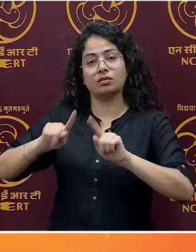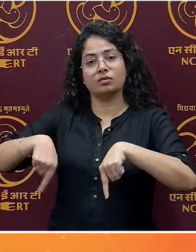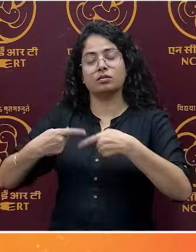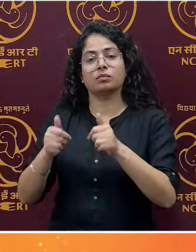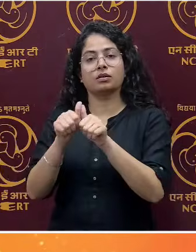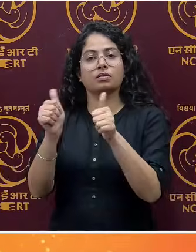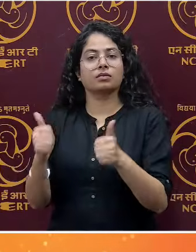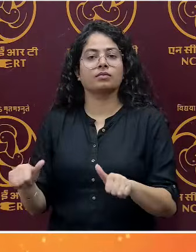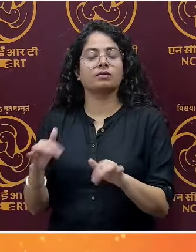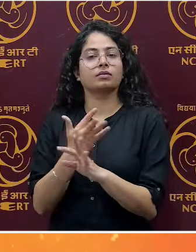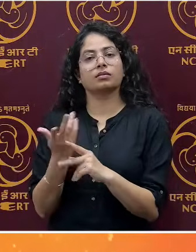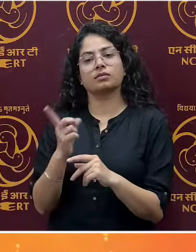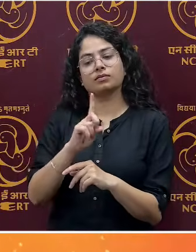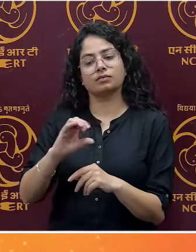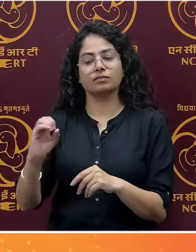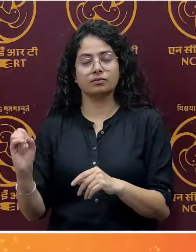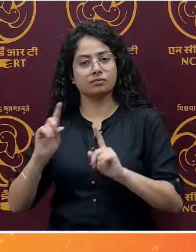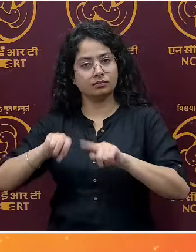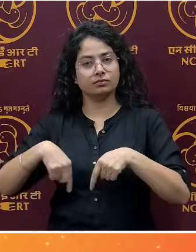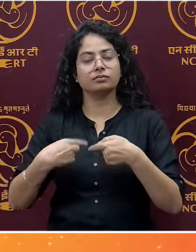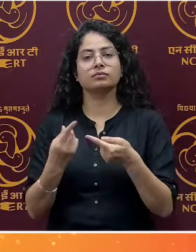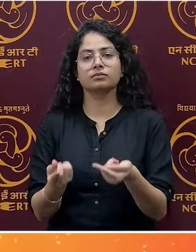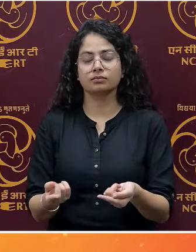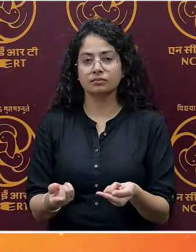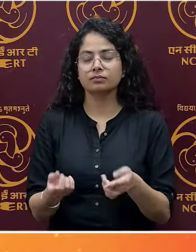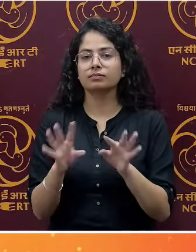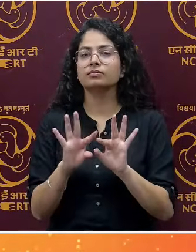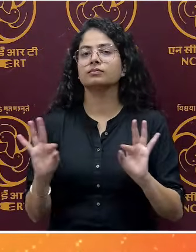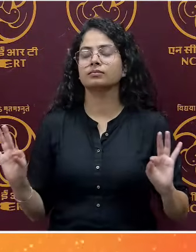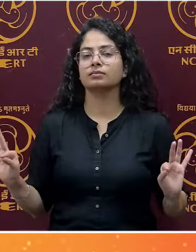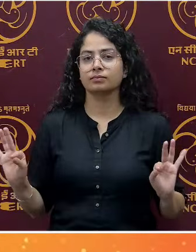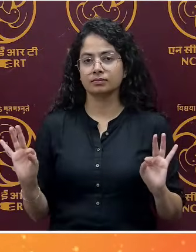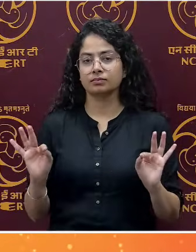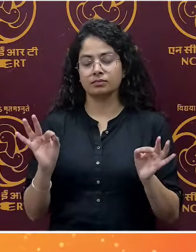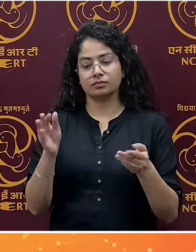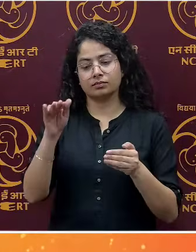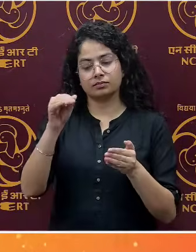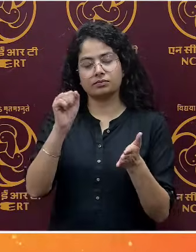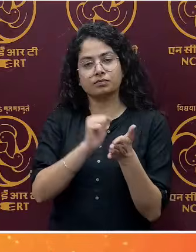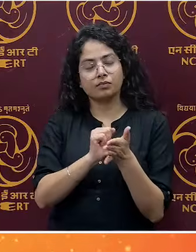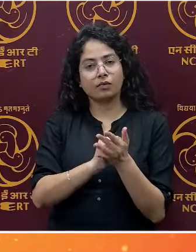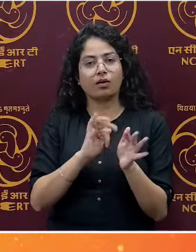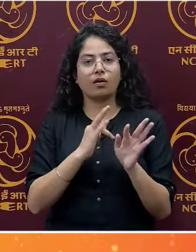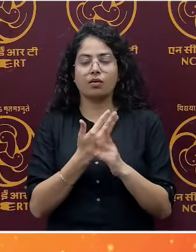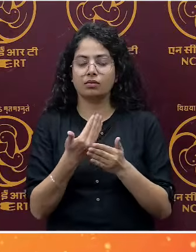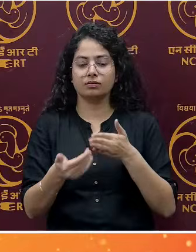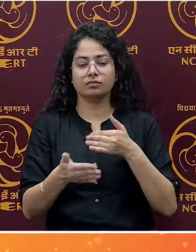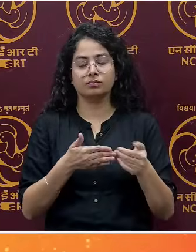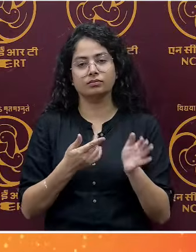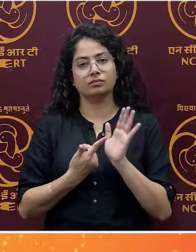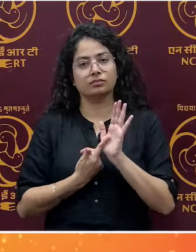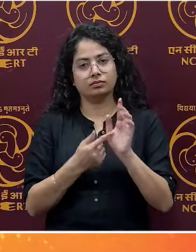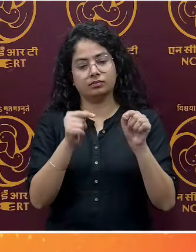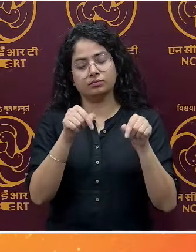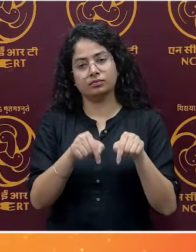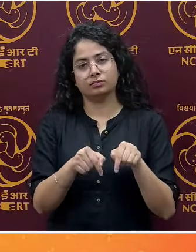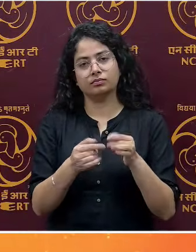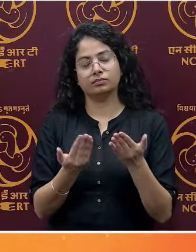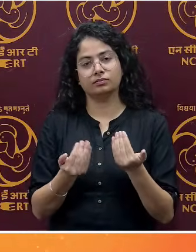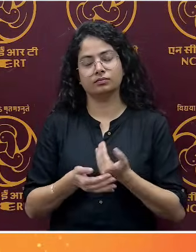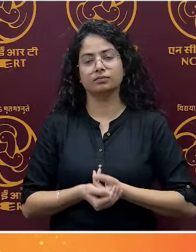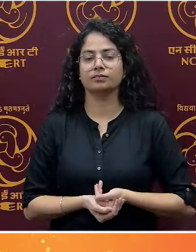100. And then we can, simply print the result or show the output using this print keyword.